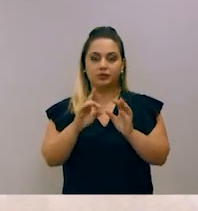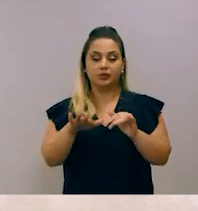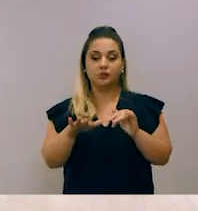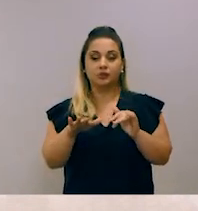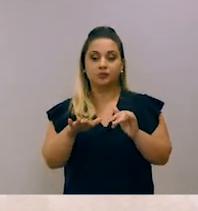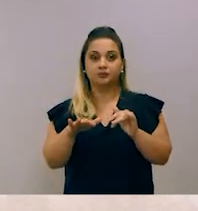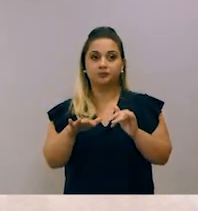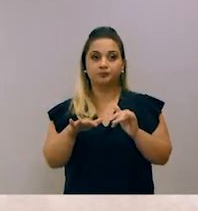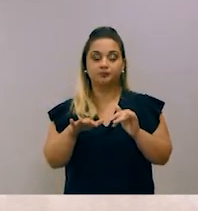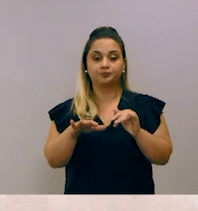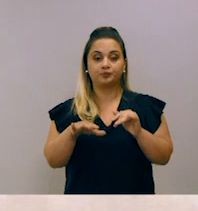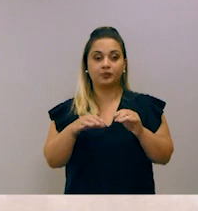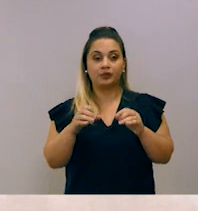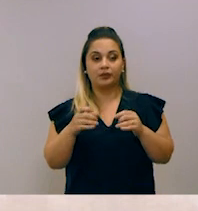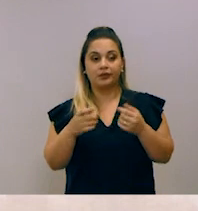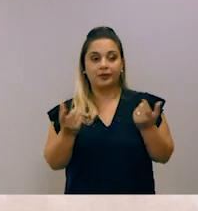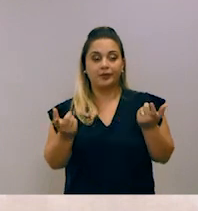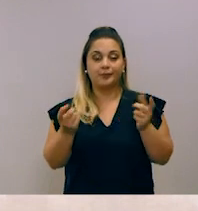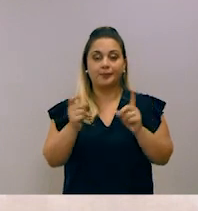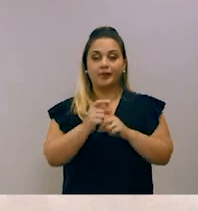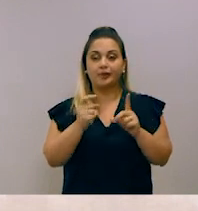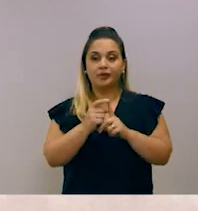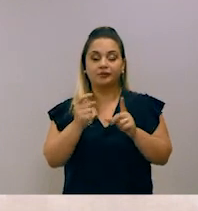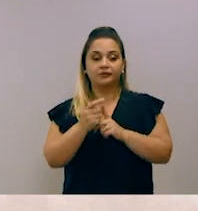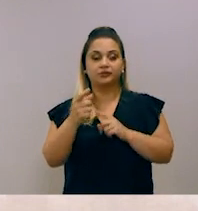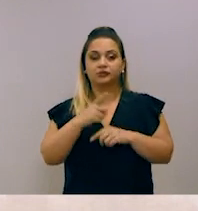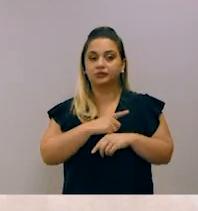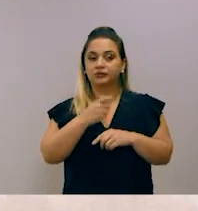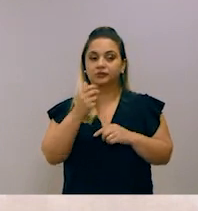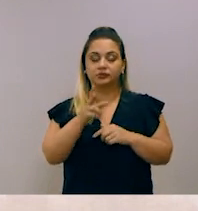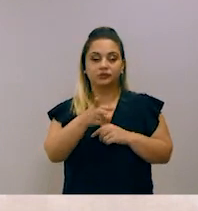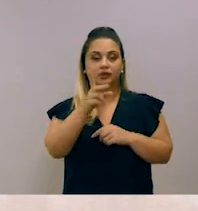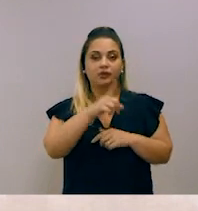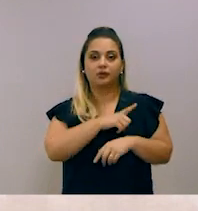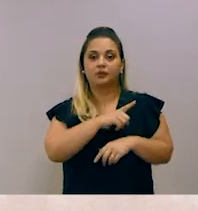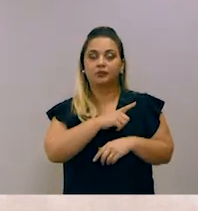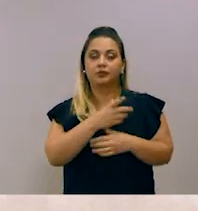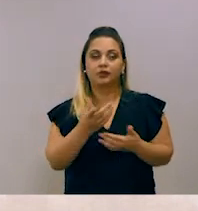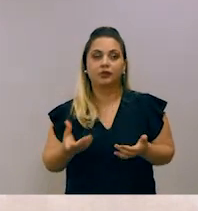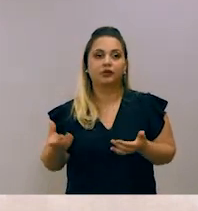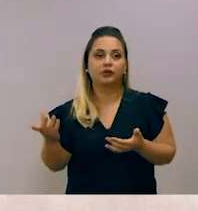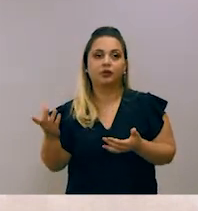There are imprecise expressions that they are